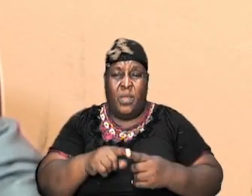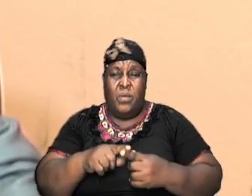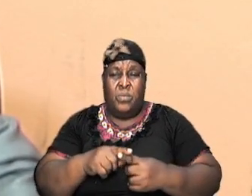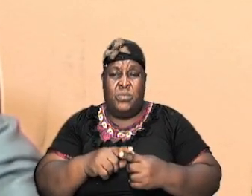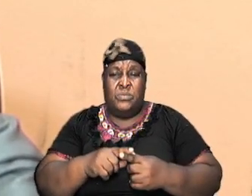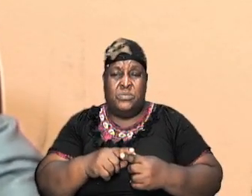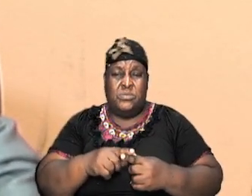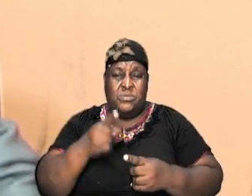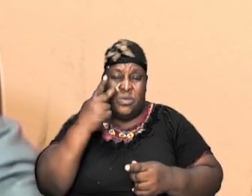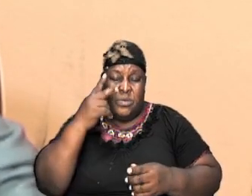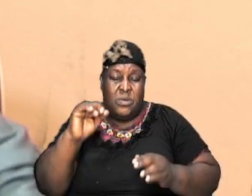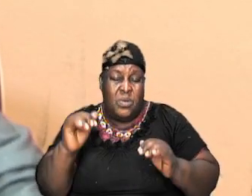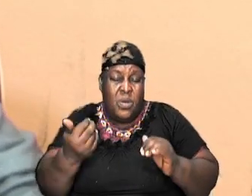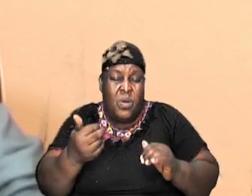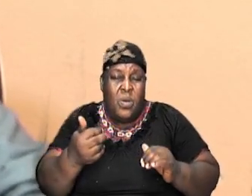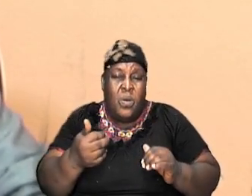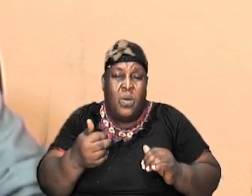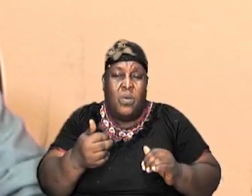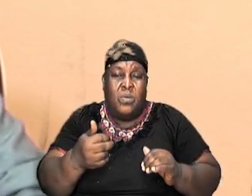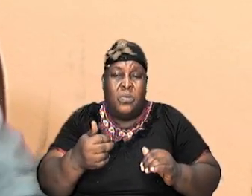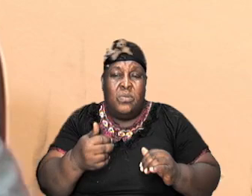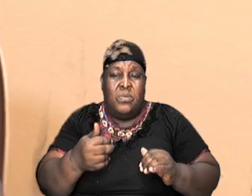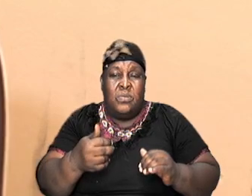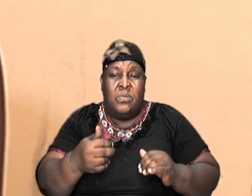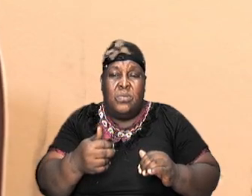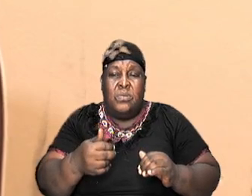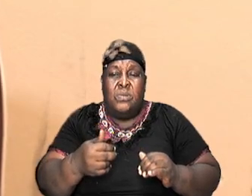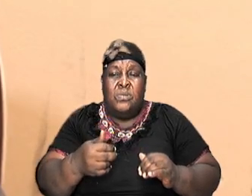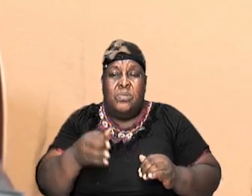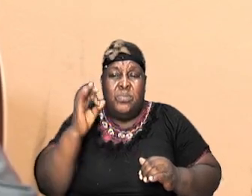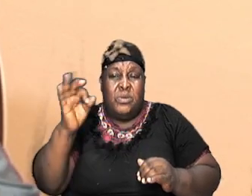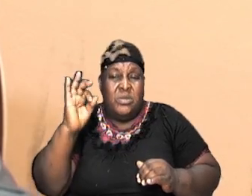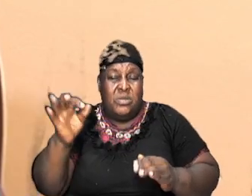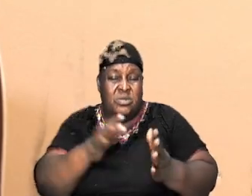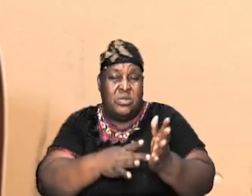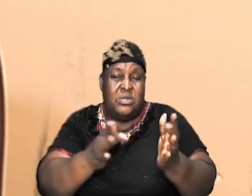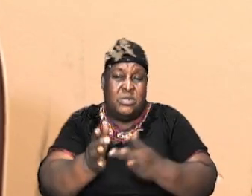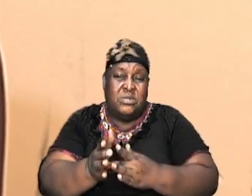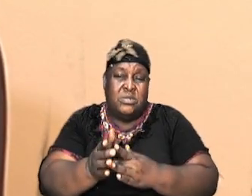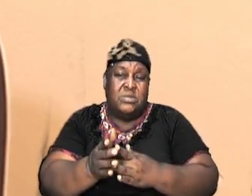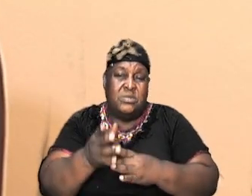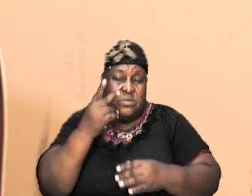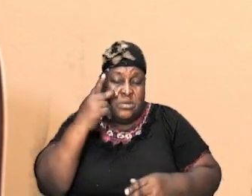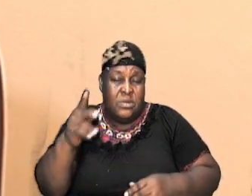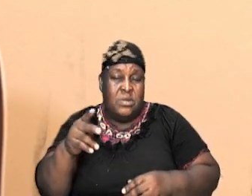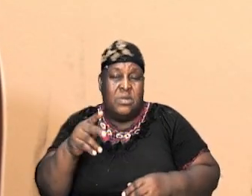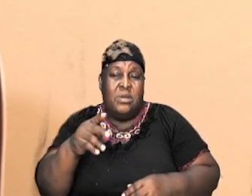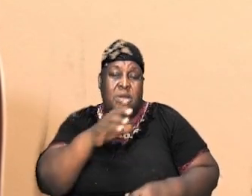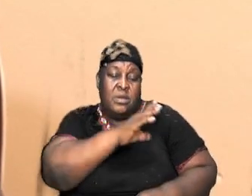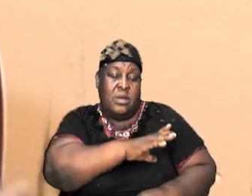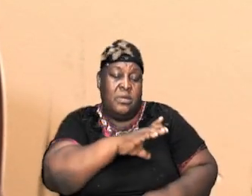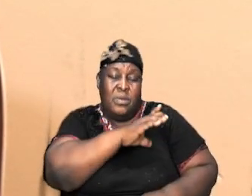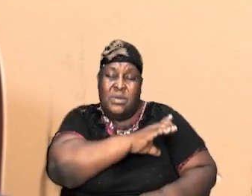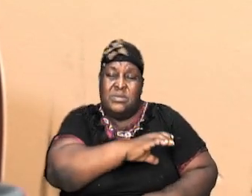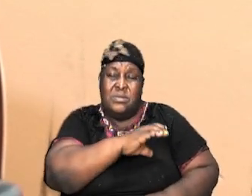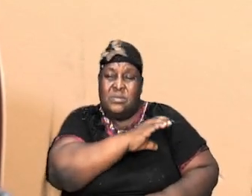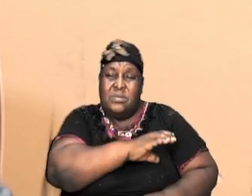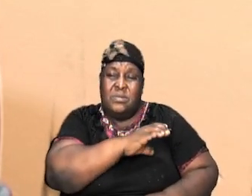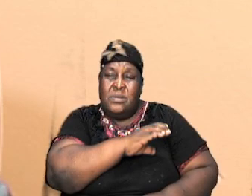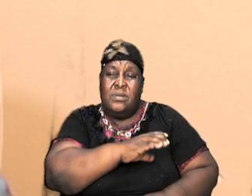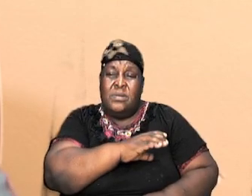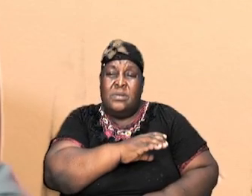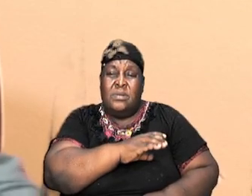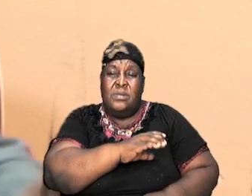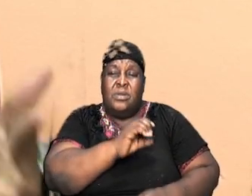at how to present Christ, but we can look at other things. We can look at their characteristics. You know, we can also look at their